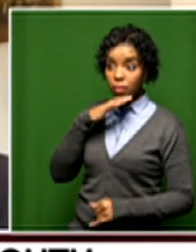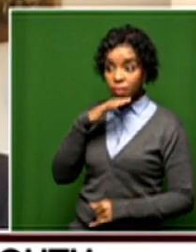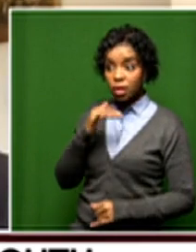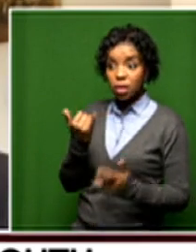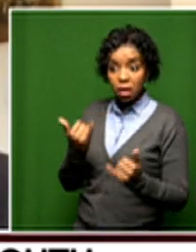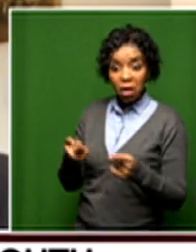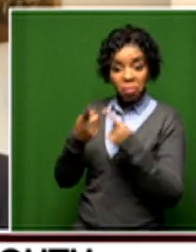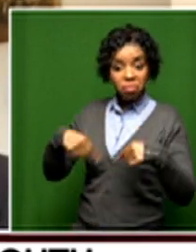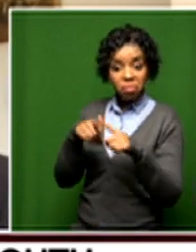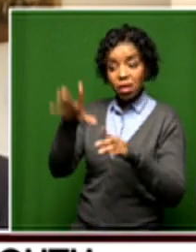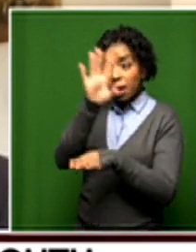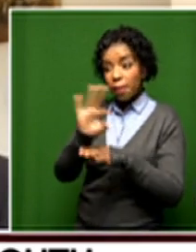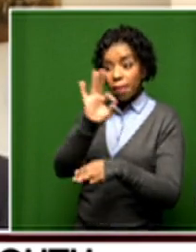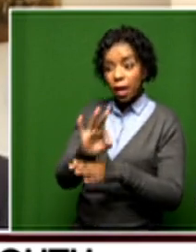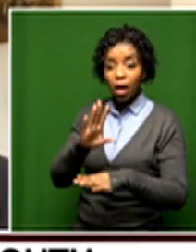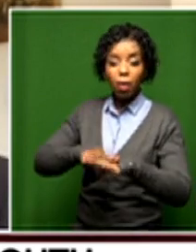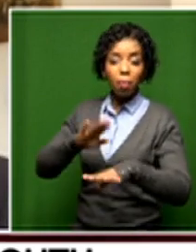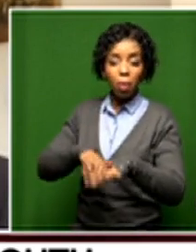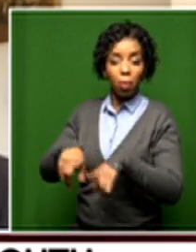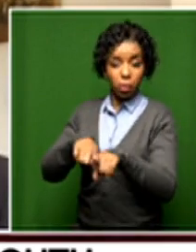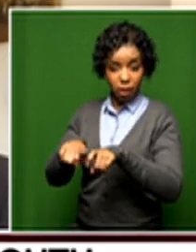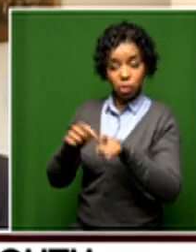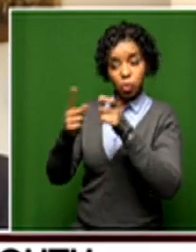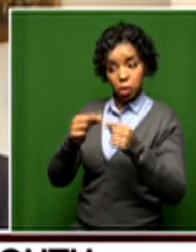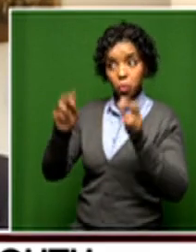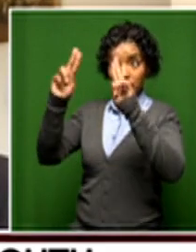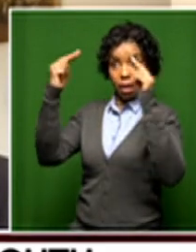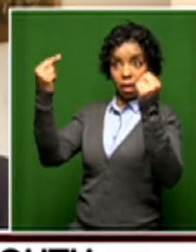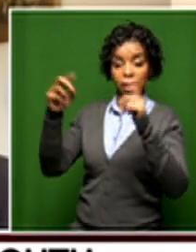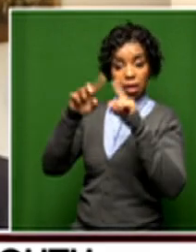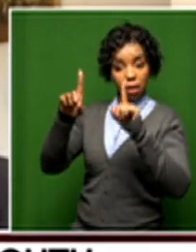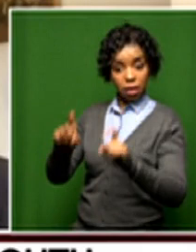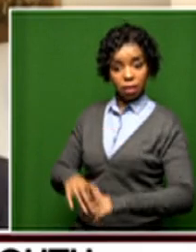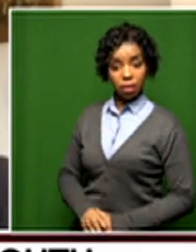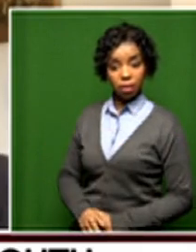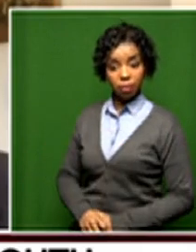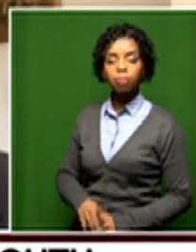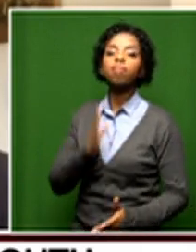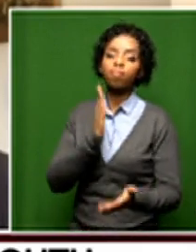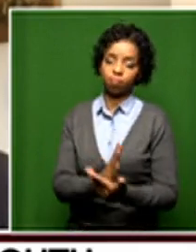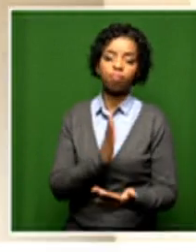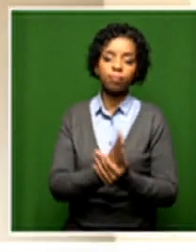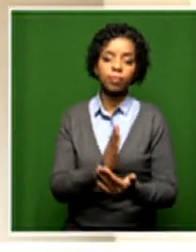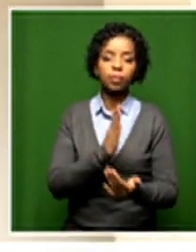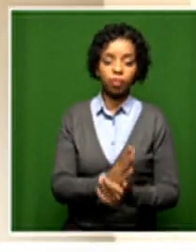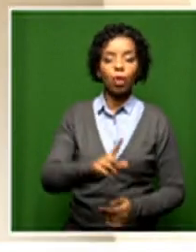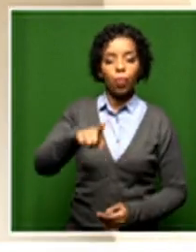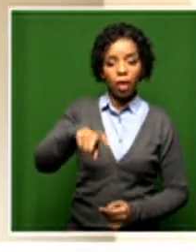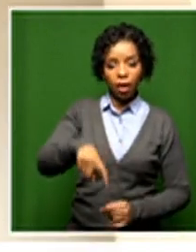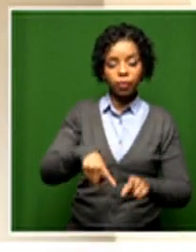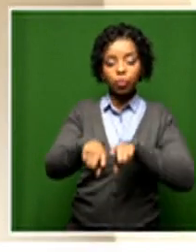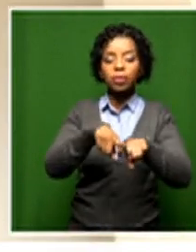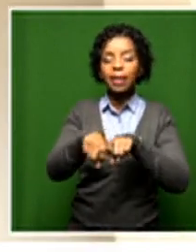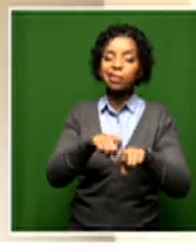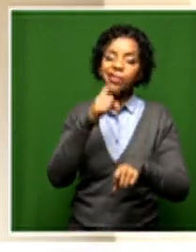be planning to roll out more tests nationally once more? Yes, certainly. We are going to have to roll out more